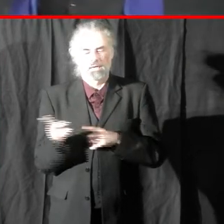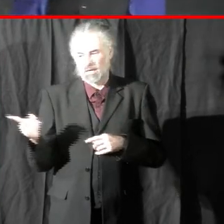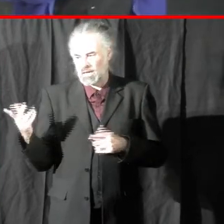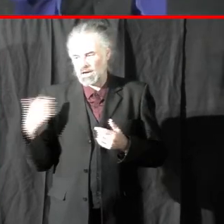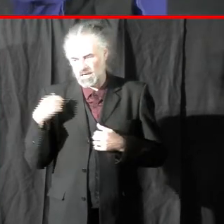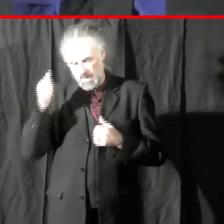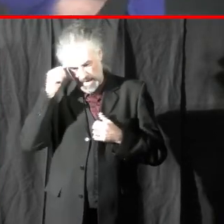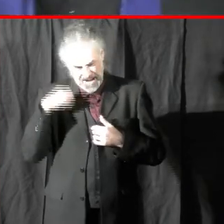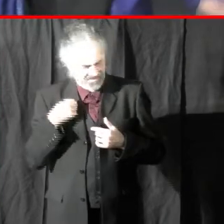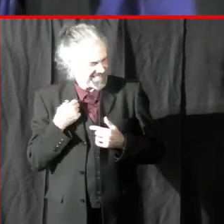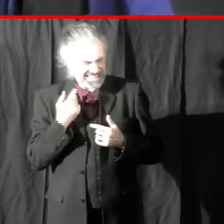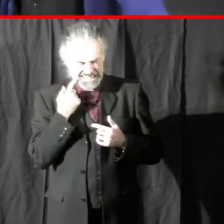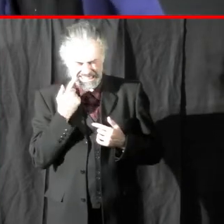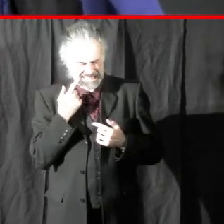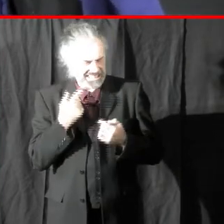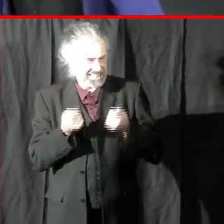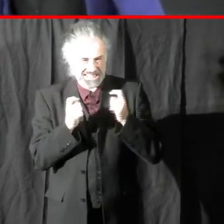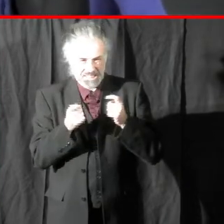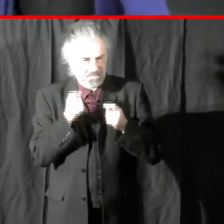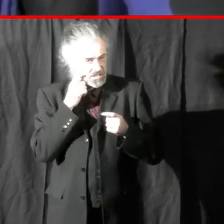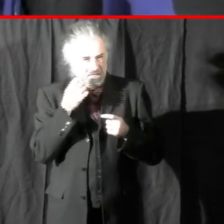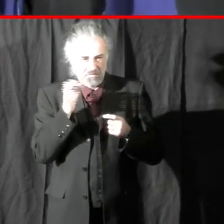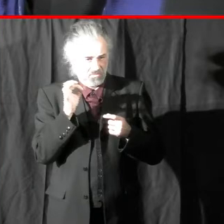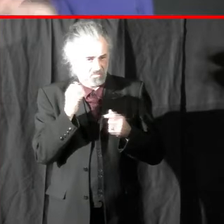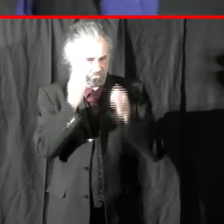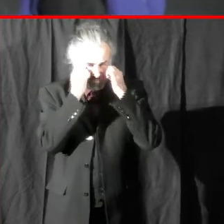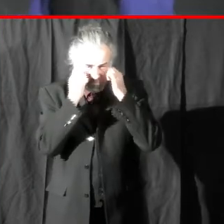I've got them up and running in the lab already. Couple of days,